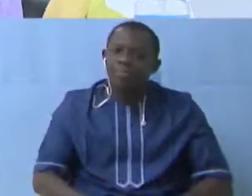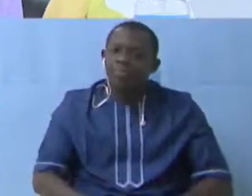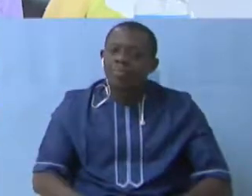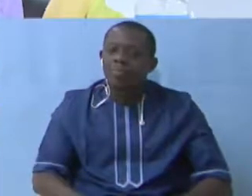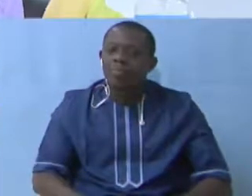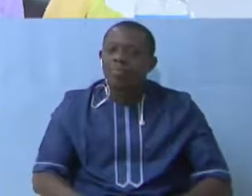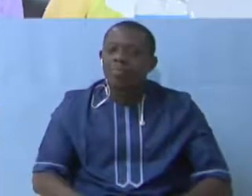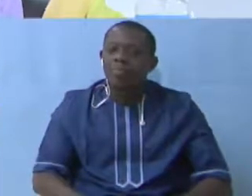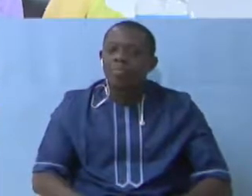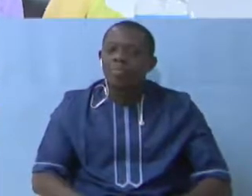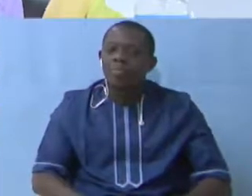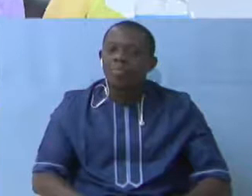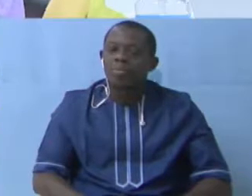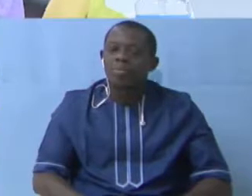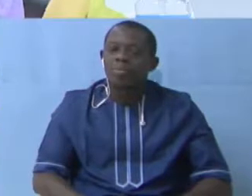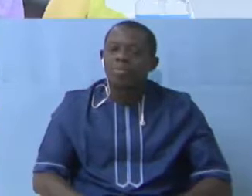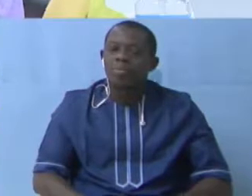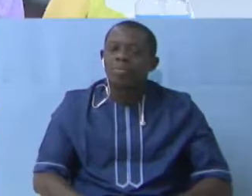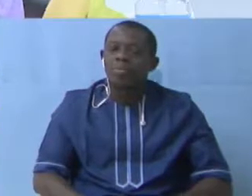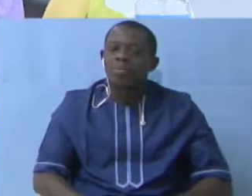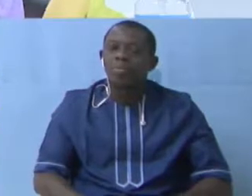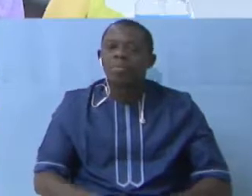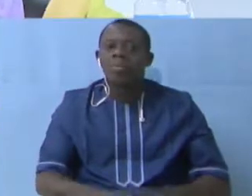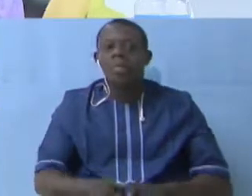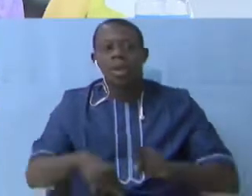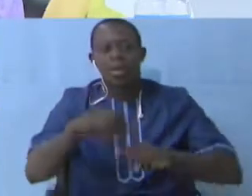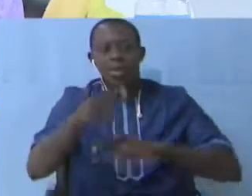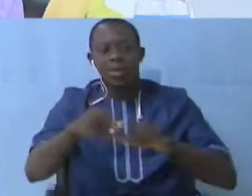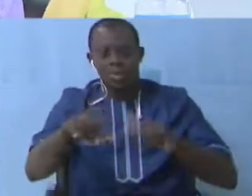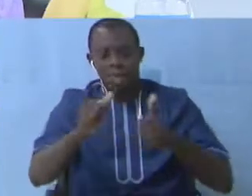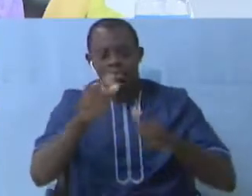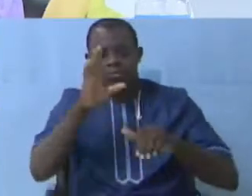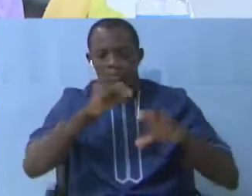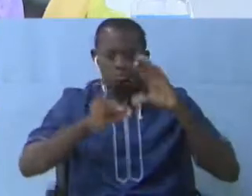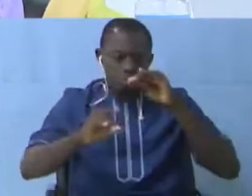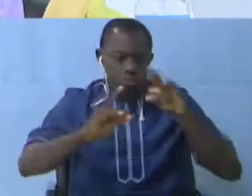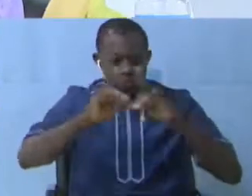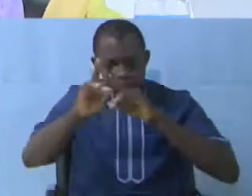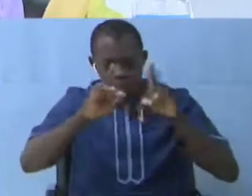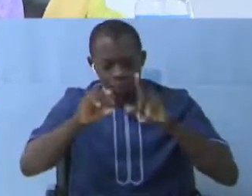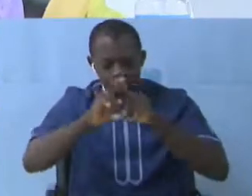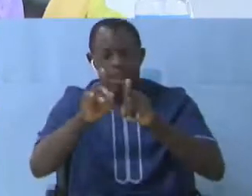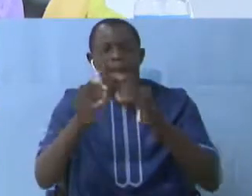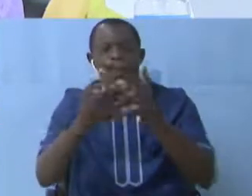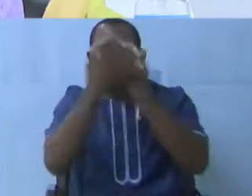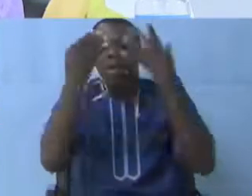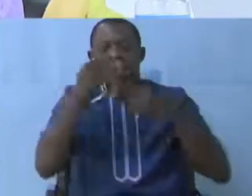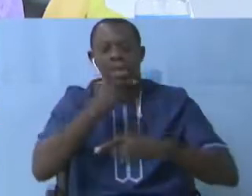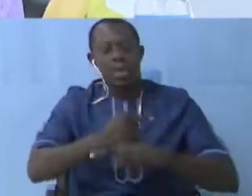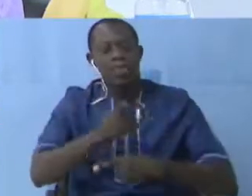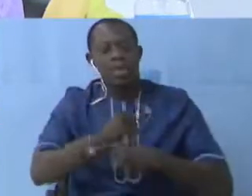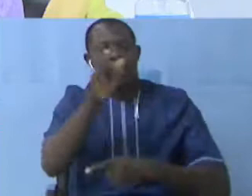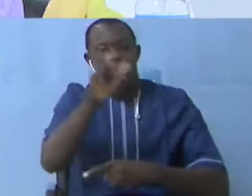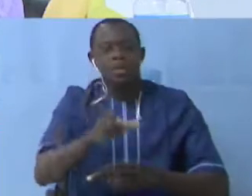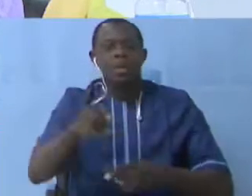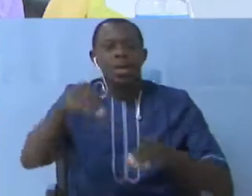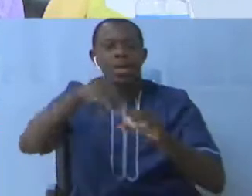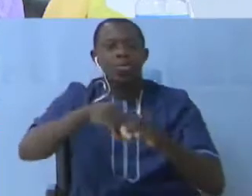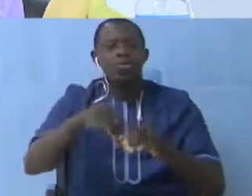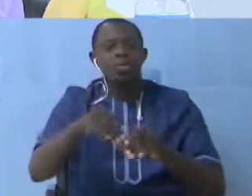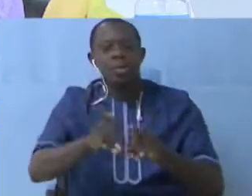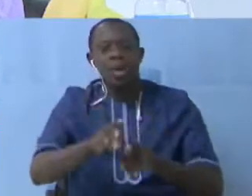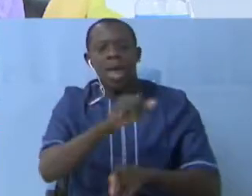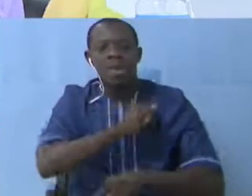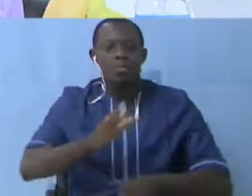And we started to talk to many Gambians, including the coalition. But